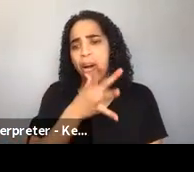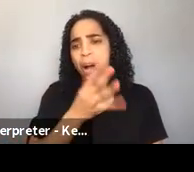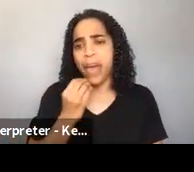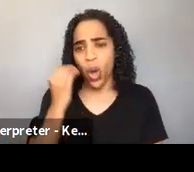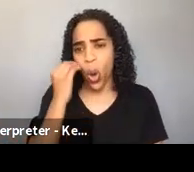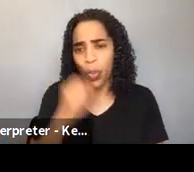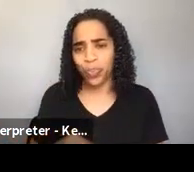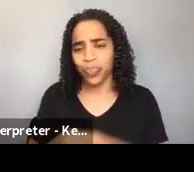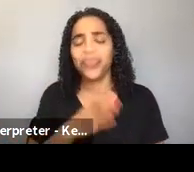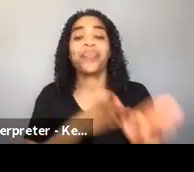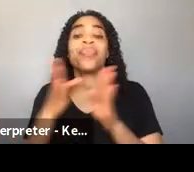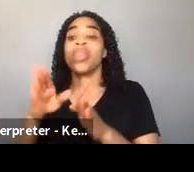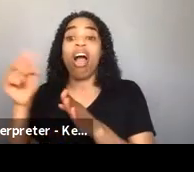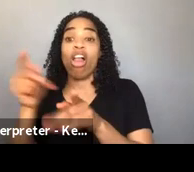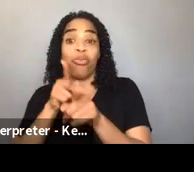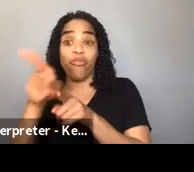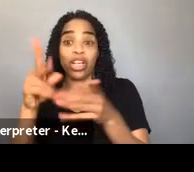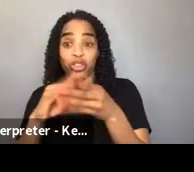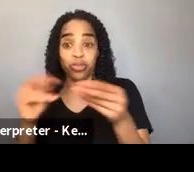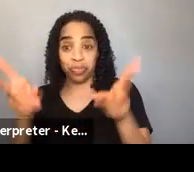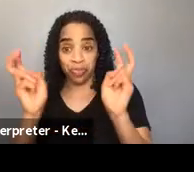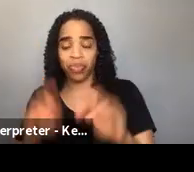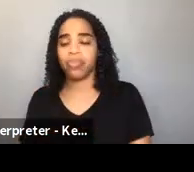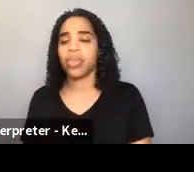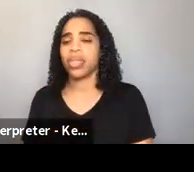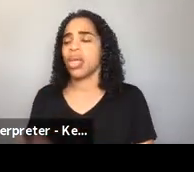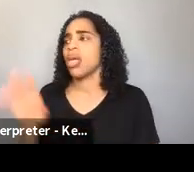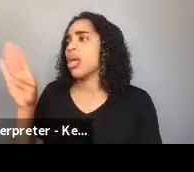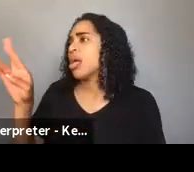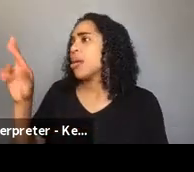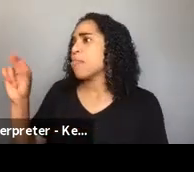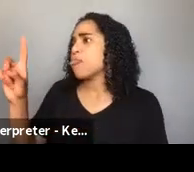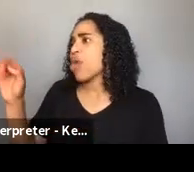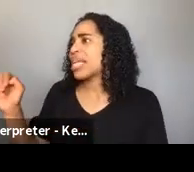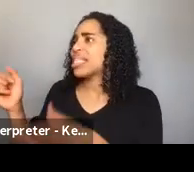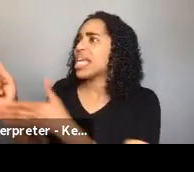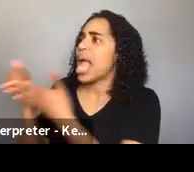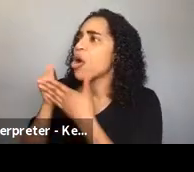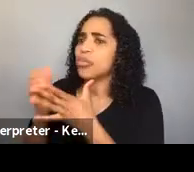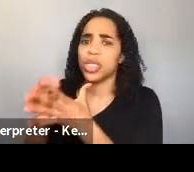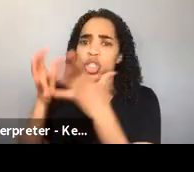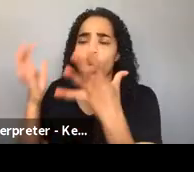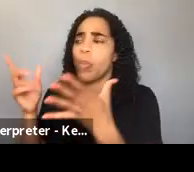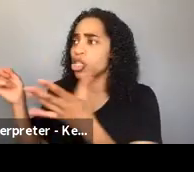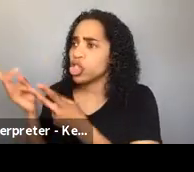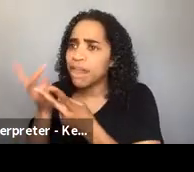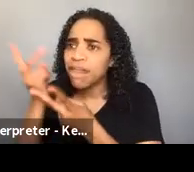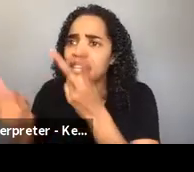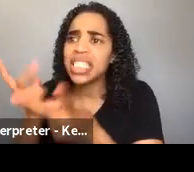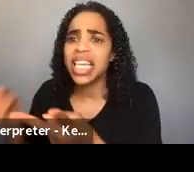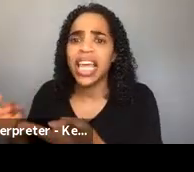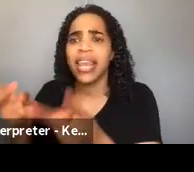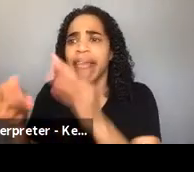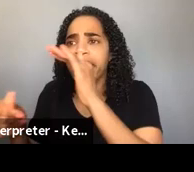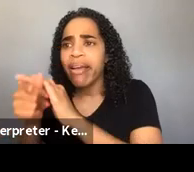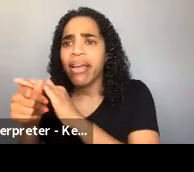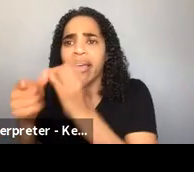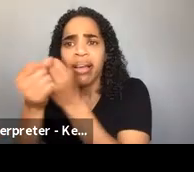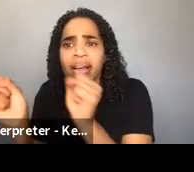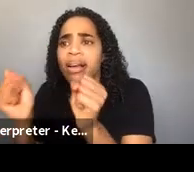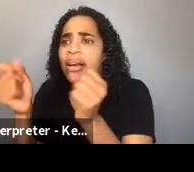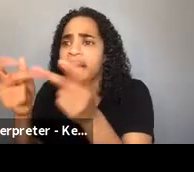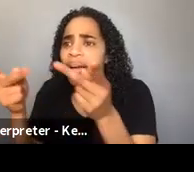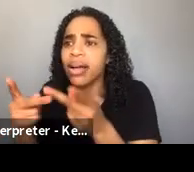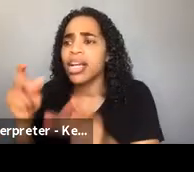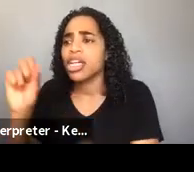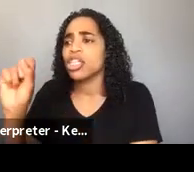a professional, Brandy was so very helpful. She went out to the shelter and met with the veteran to talk with him